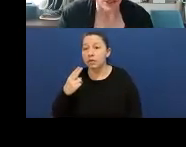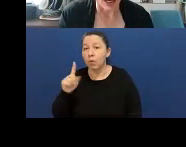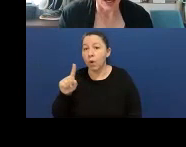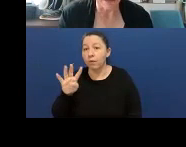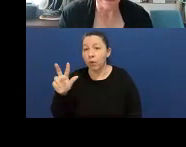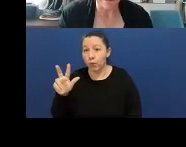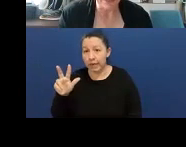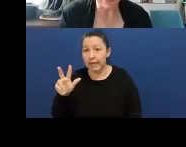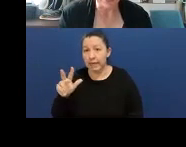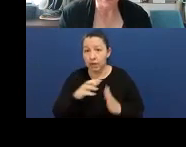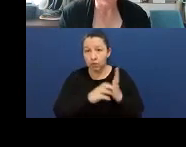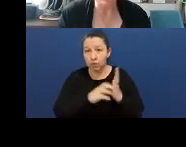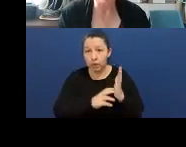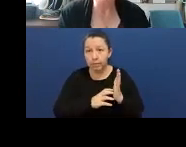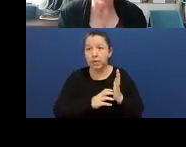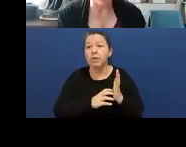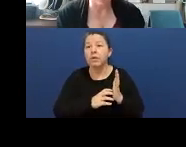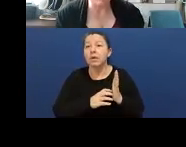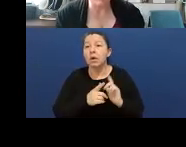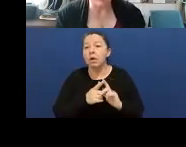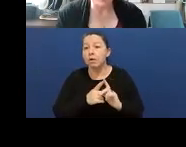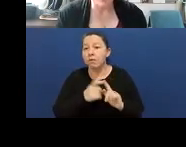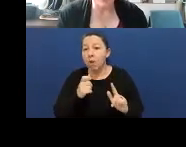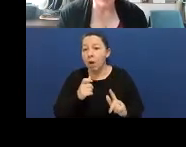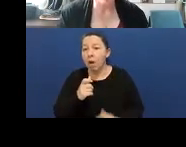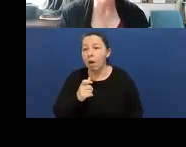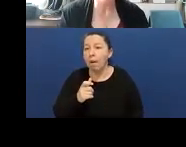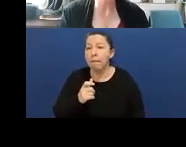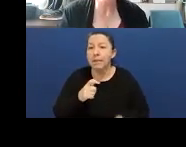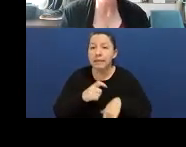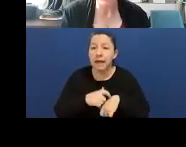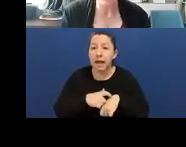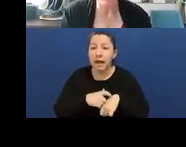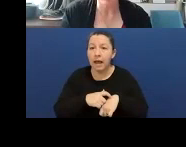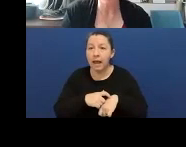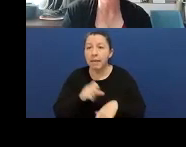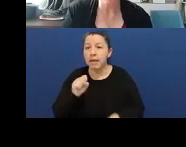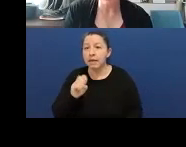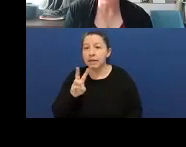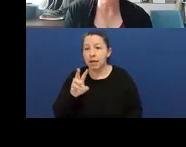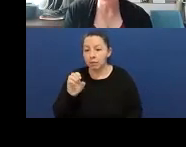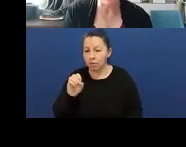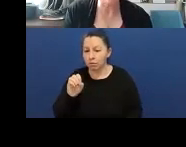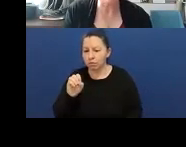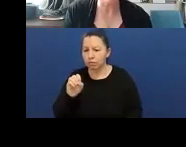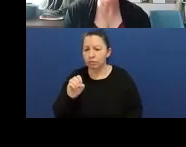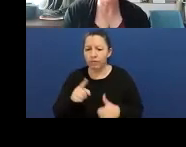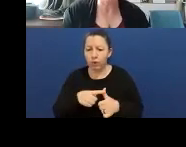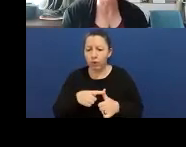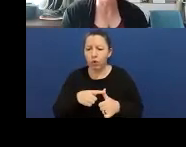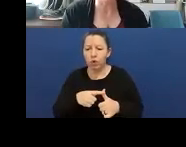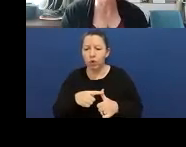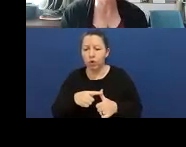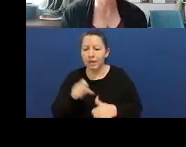I. Now, remember, Sinwazir I was the king who was the first person to annex parts